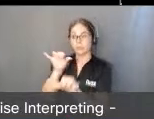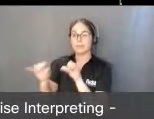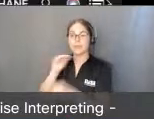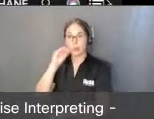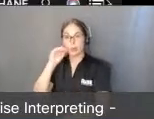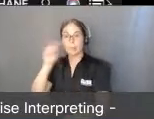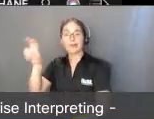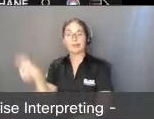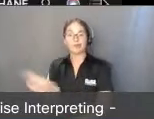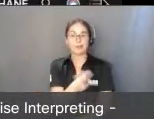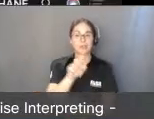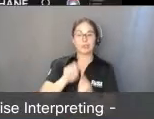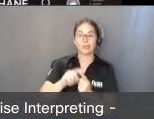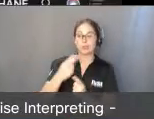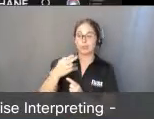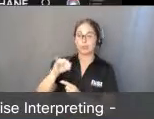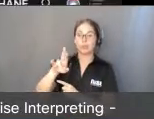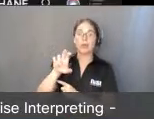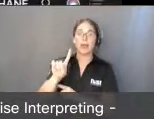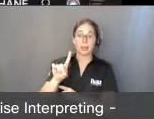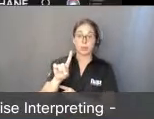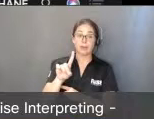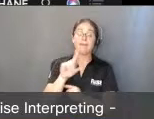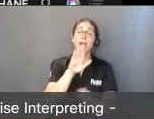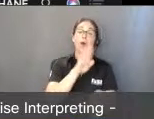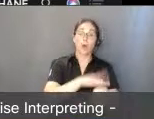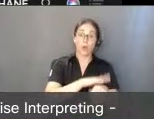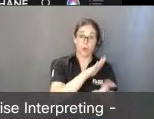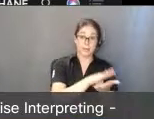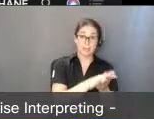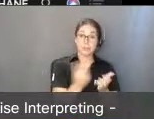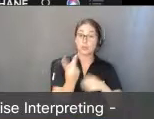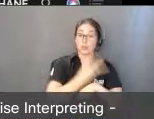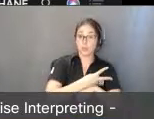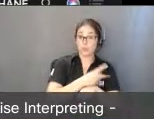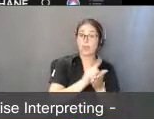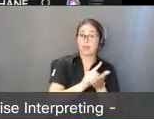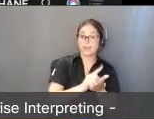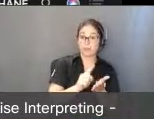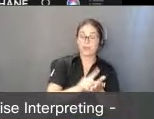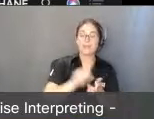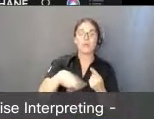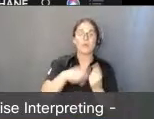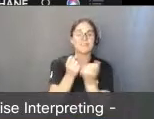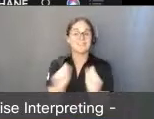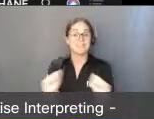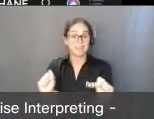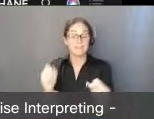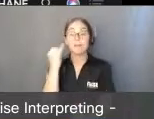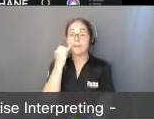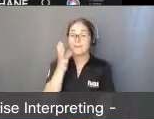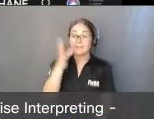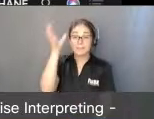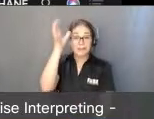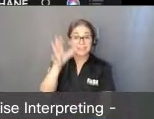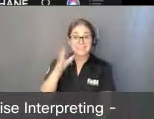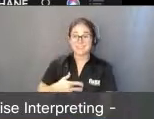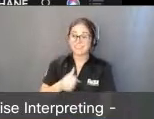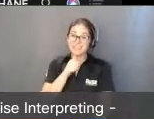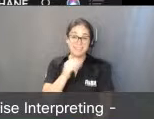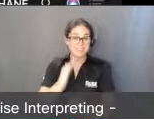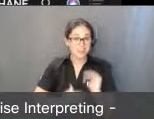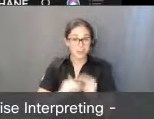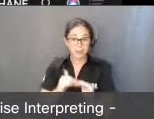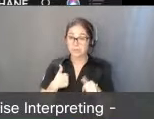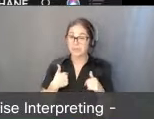a hybrid model 2 days per week only when it is safe to do so. If parents are not comfortable or don't think they will be comfortable with sending